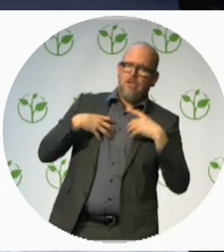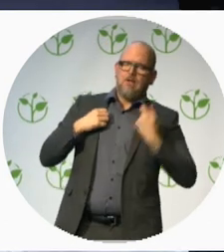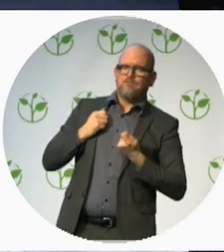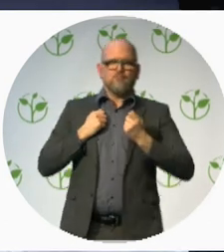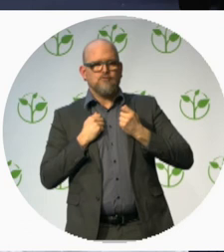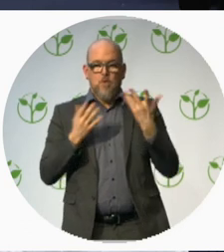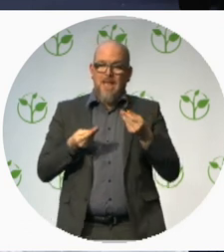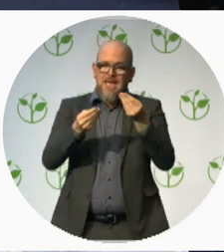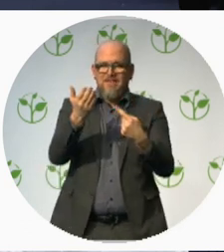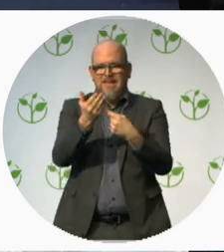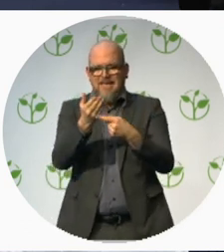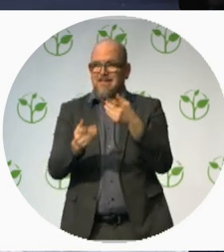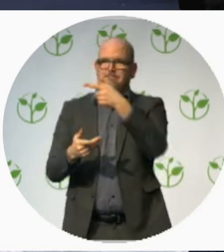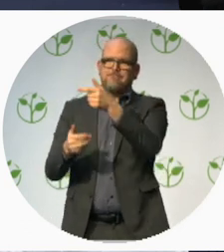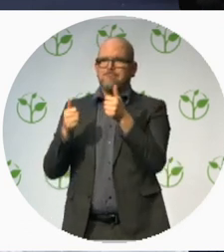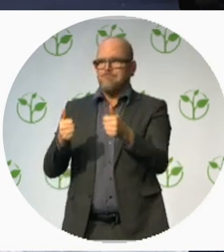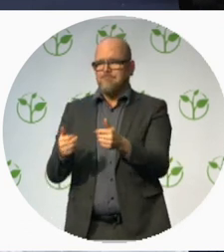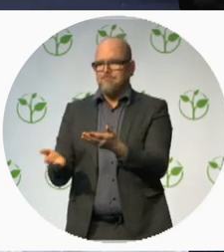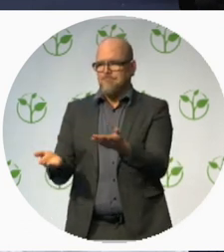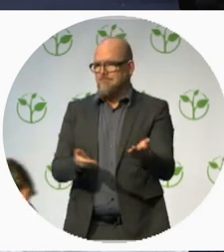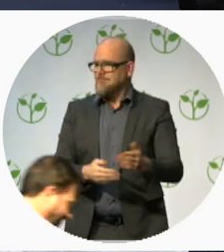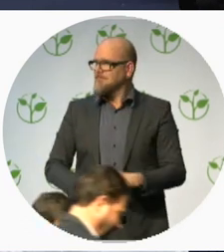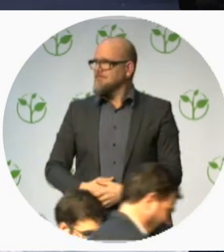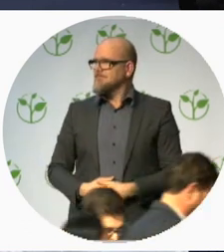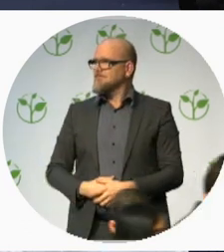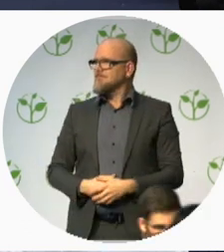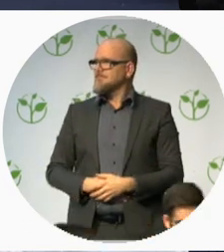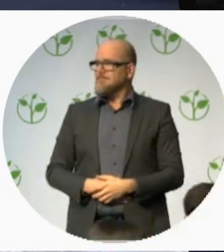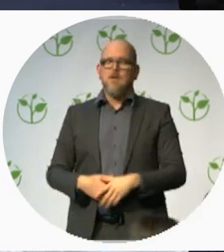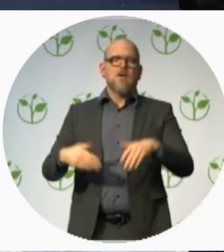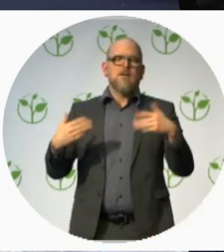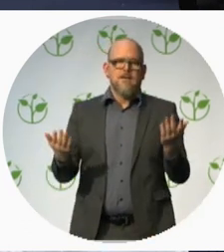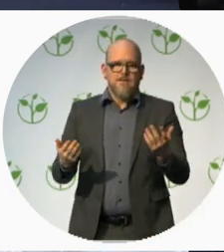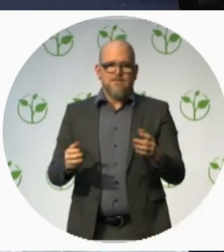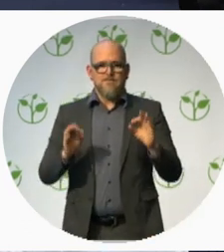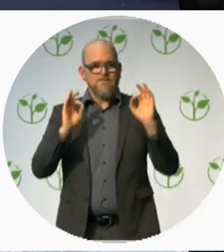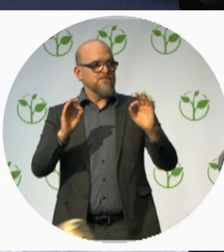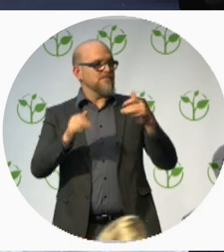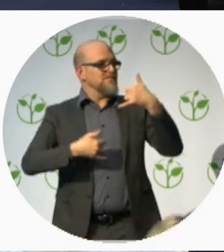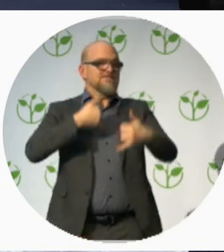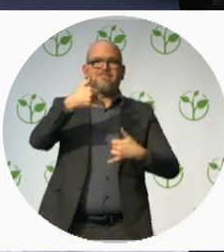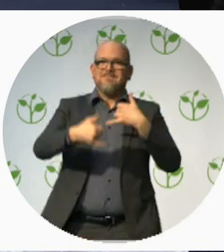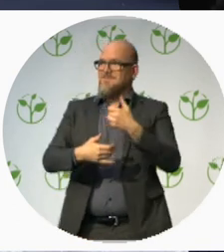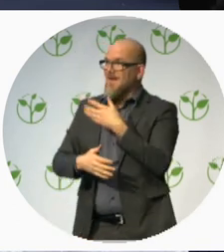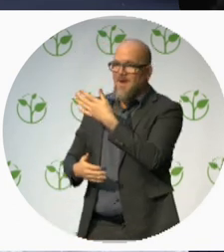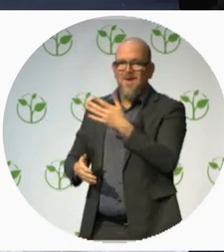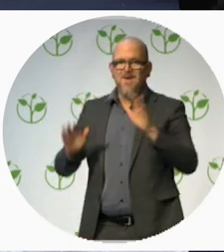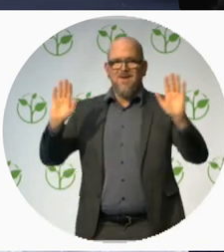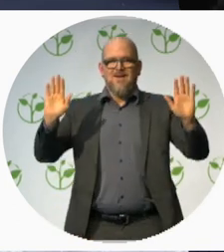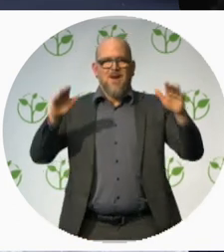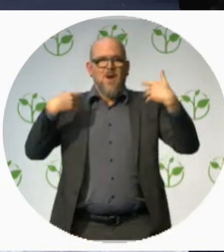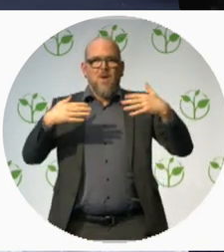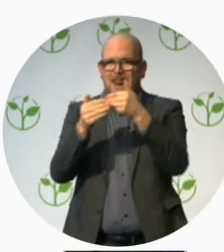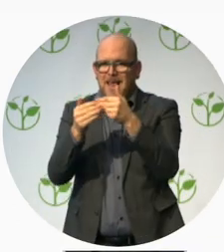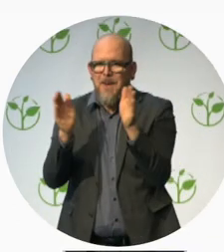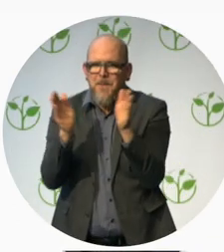Okay, we are nearly there. As we just get the podium for our next speaker, I'd like us to give a very quick shout out